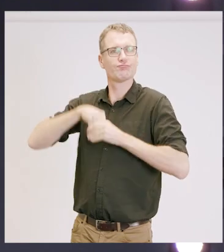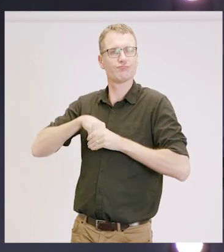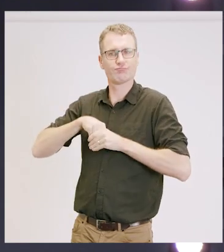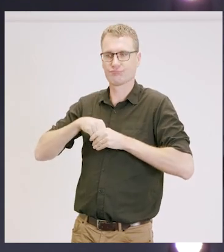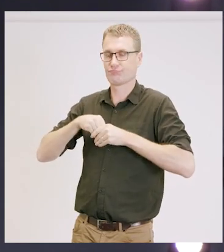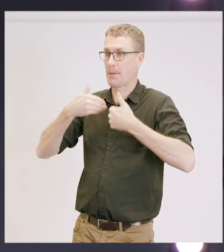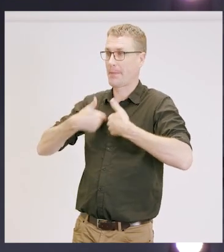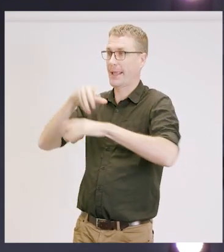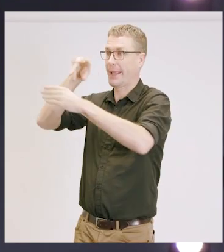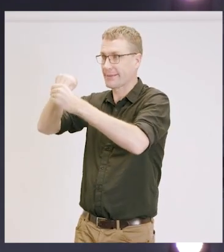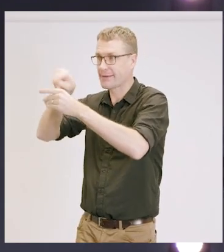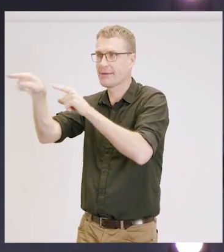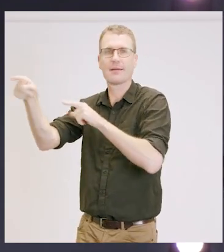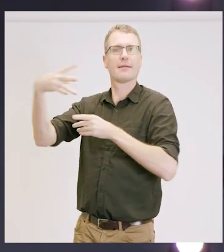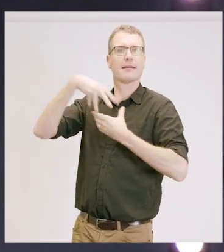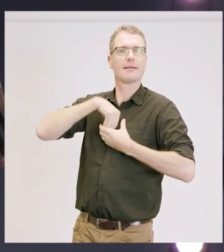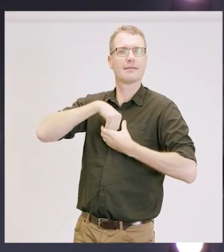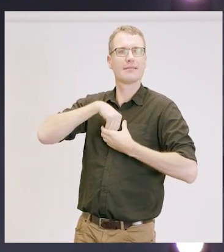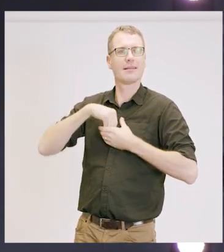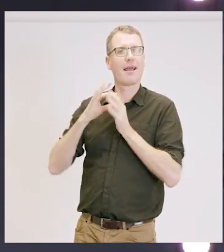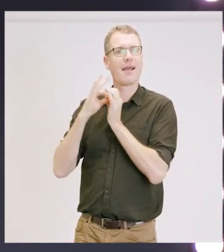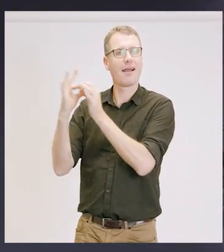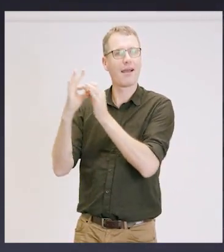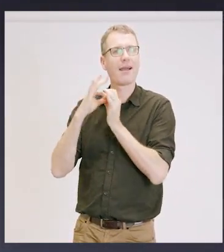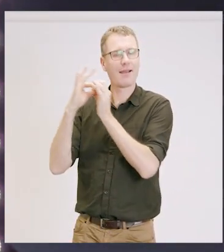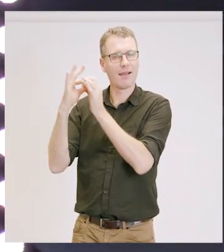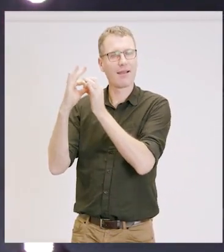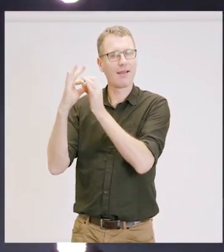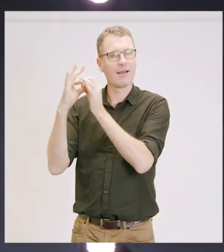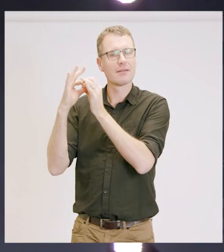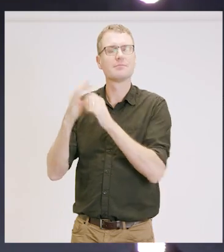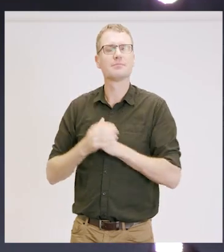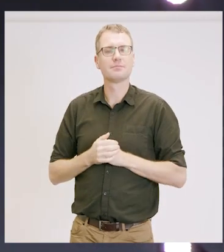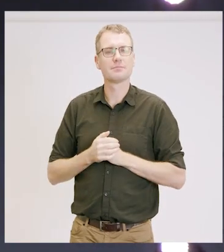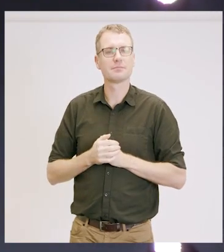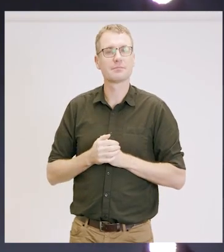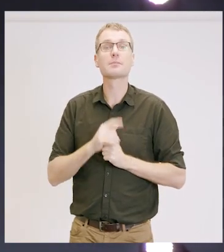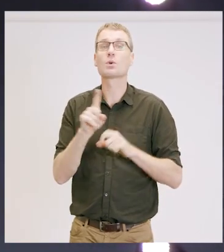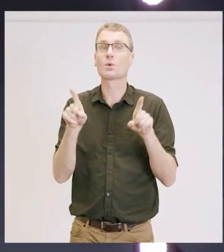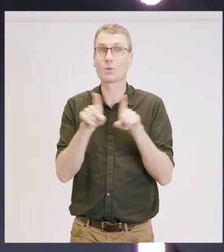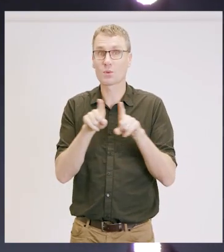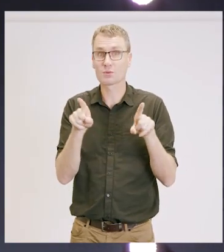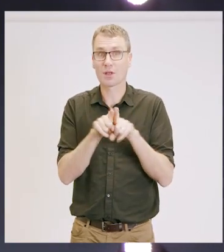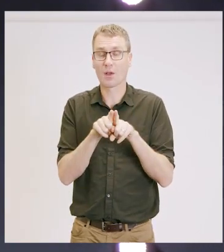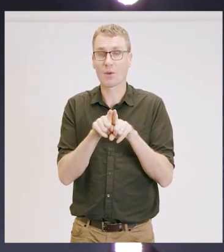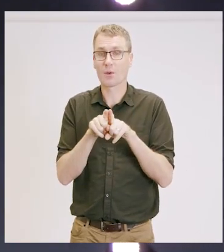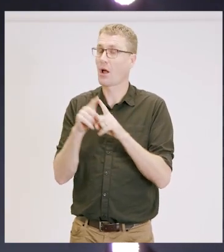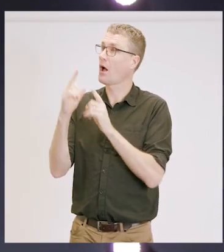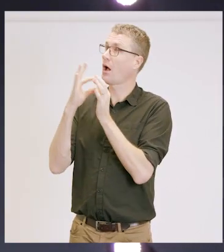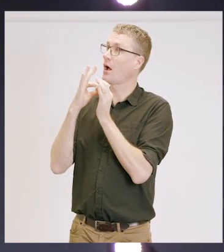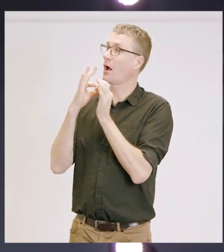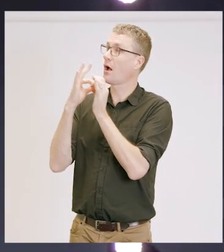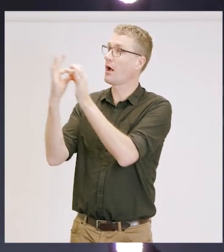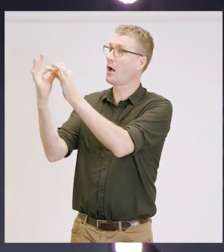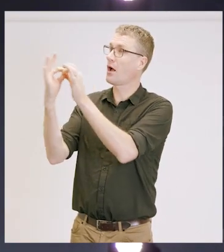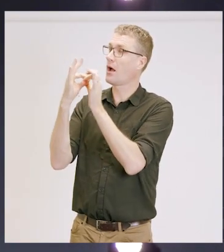us. I'm in Jesus and Jesus is in me. That's what happens when we become joined together. But also